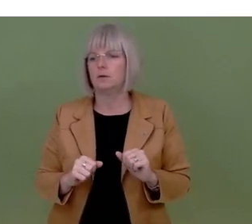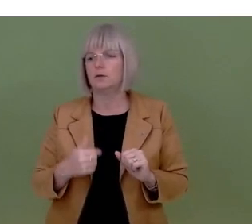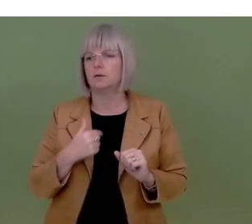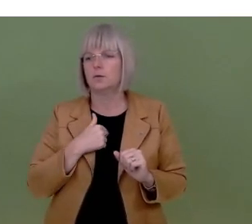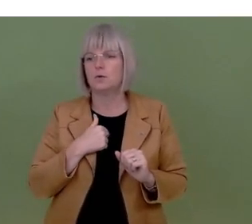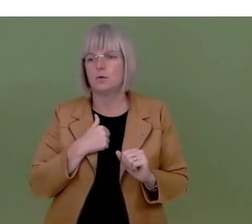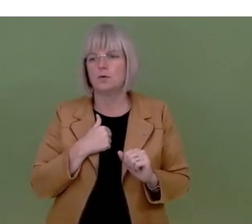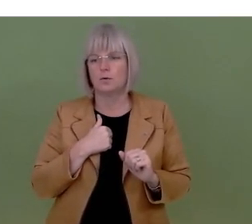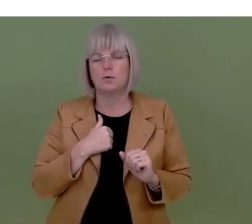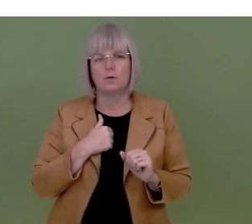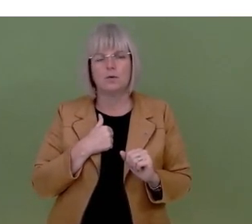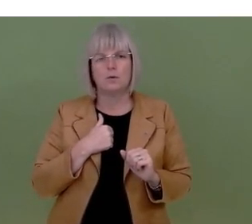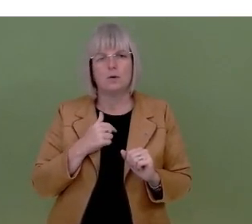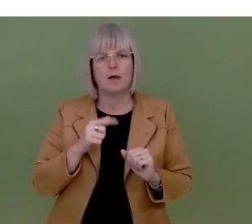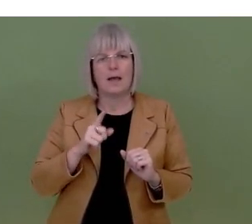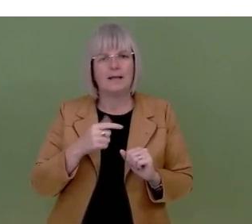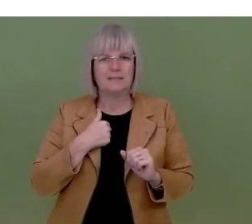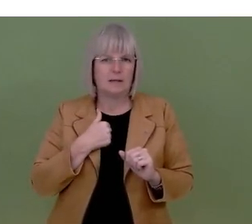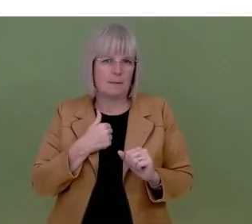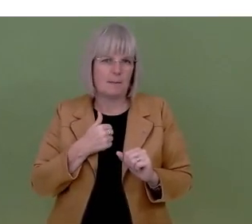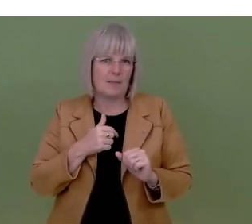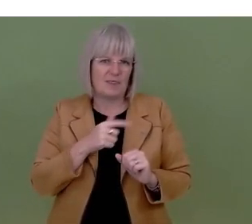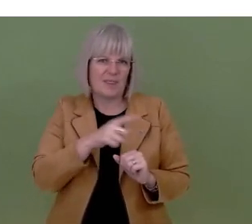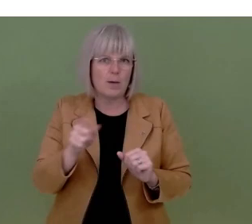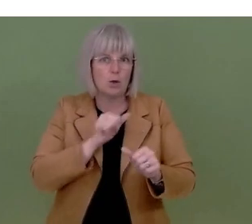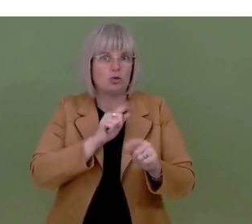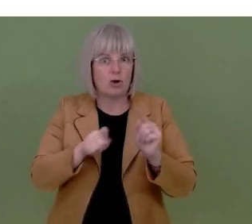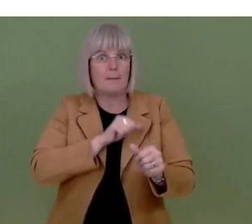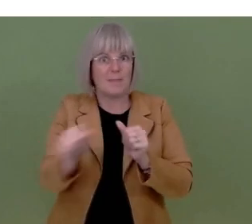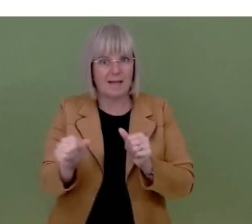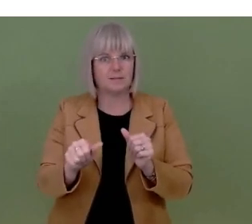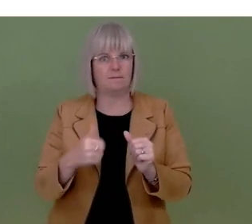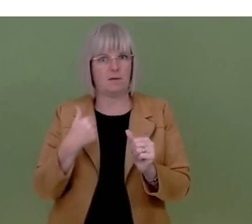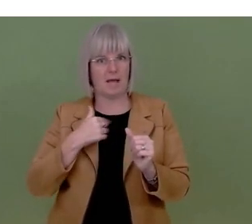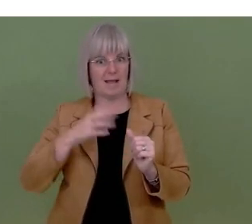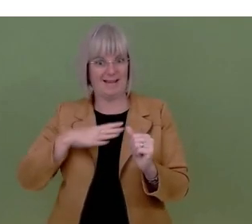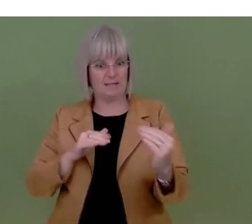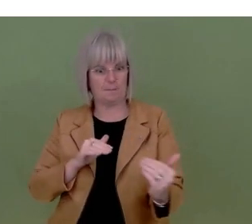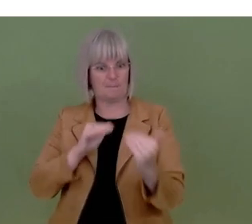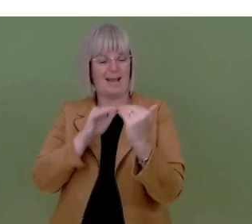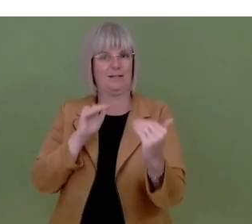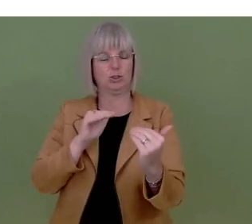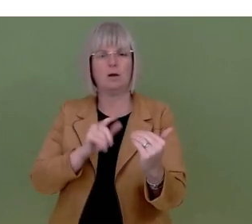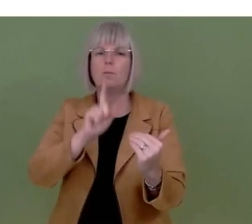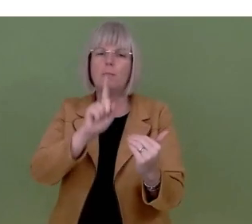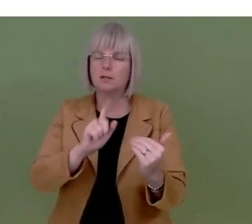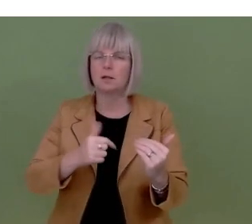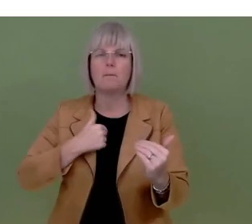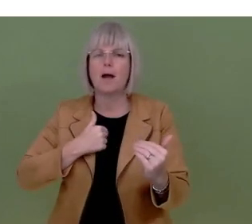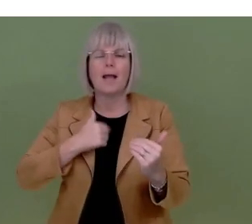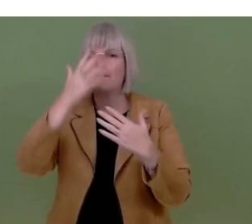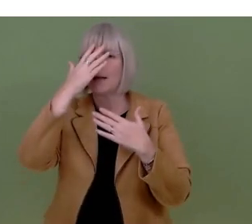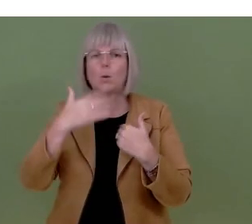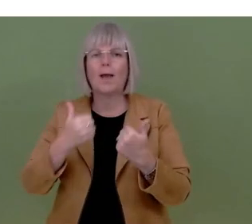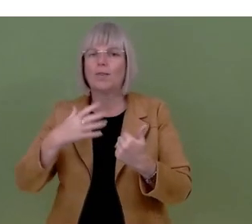best to address my needs physically, but my needs, mental health needs, just couldn't be addressed